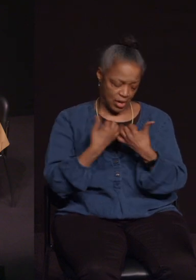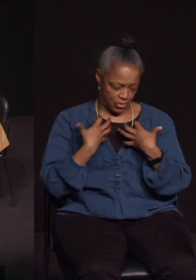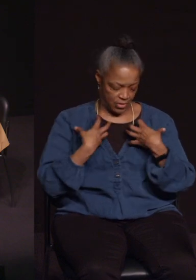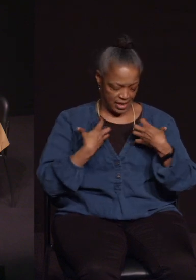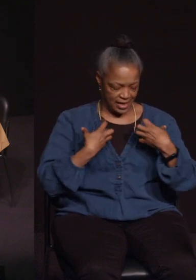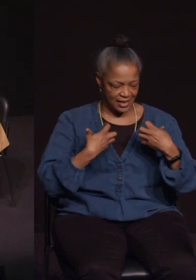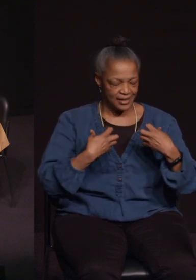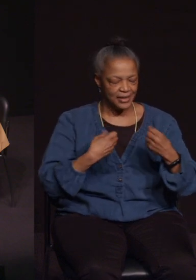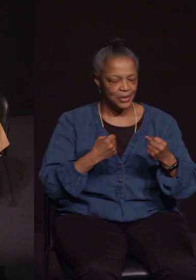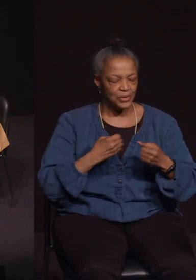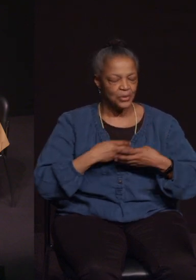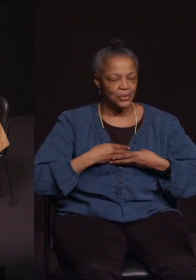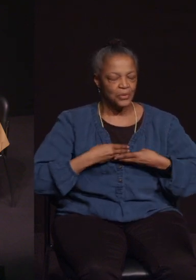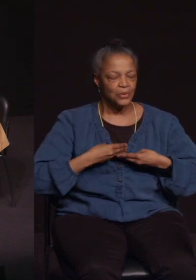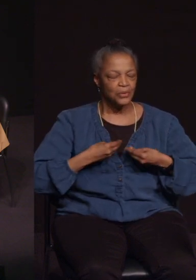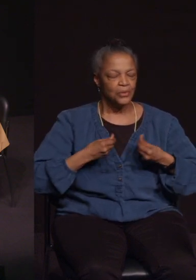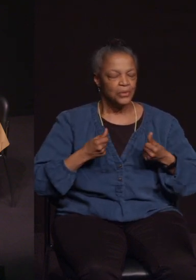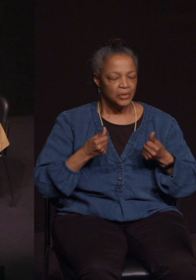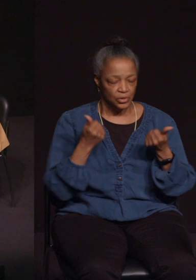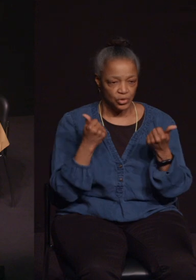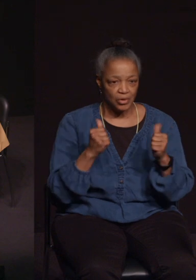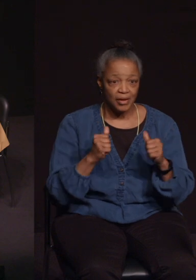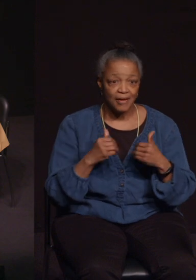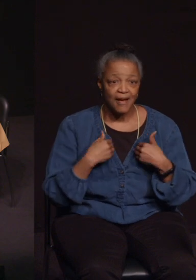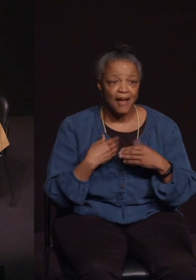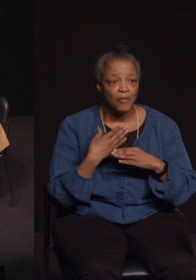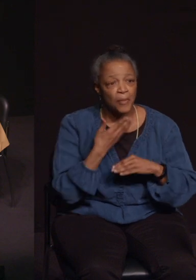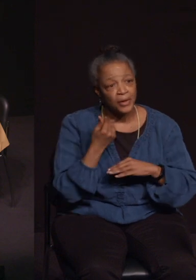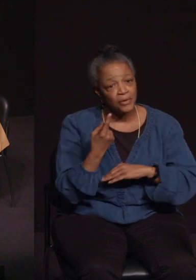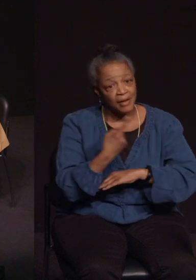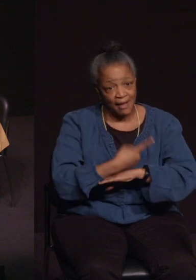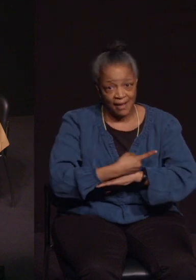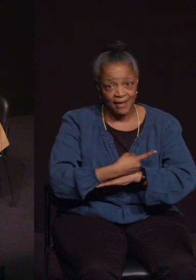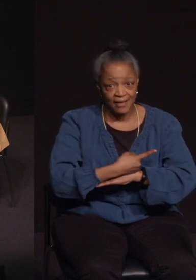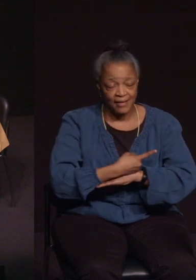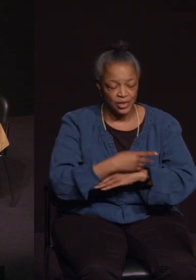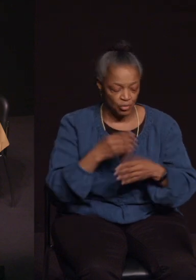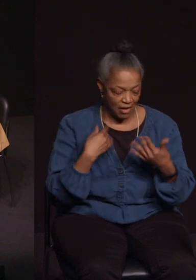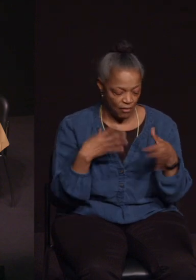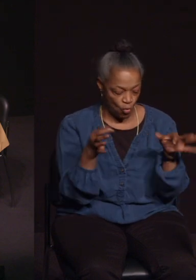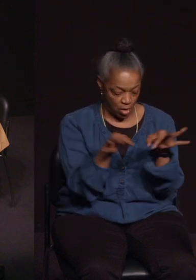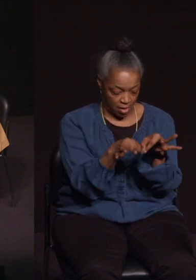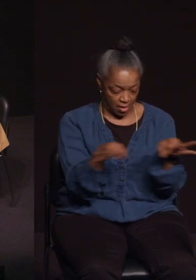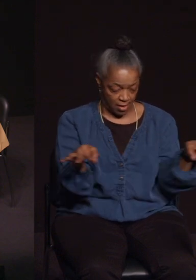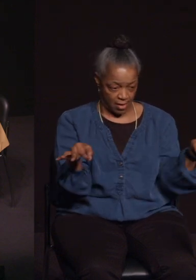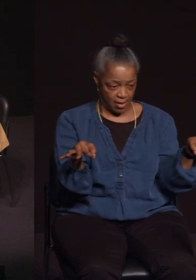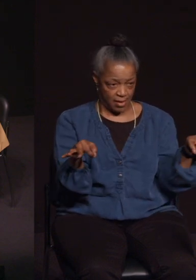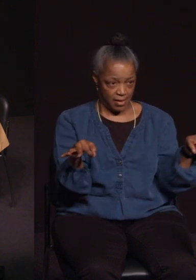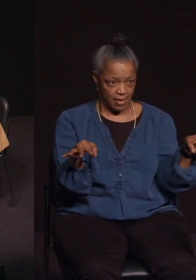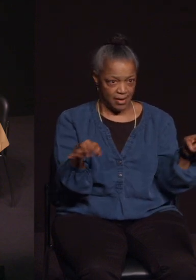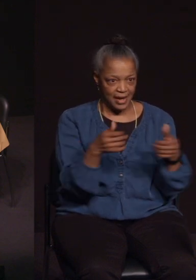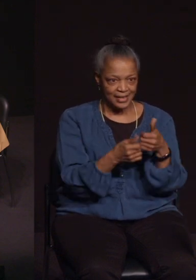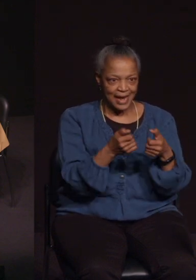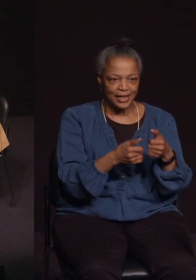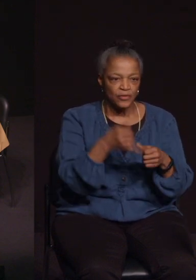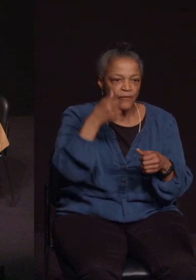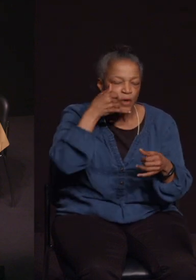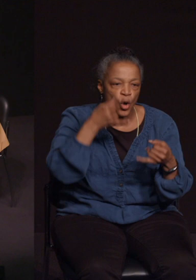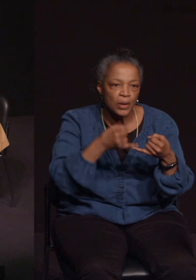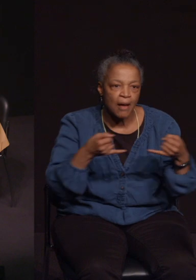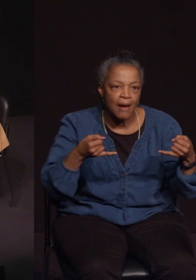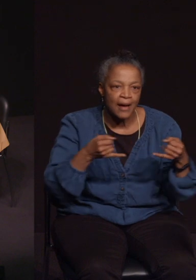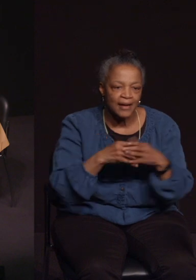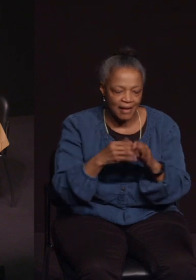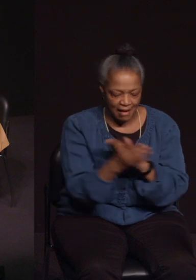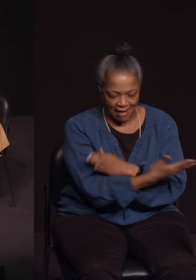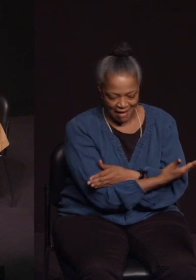or trying to have a better day. So we have a line, a text line that we talk on every morning.